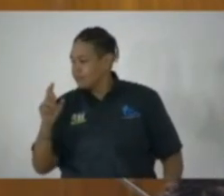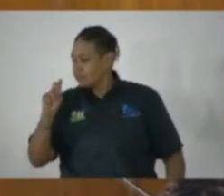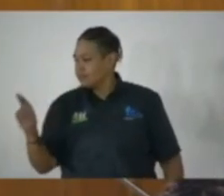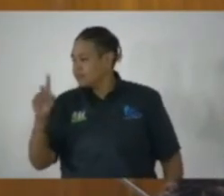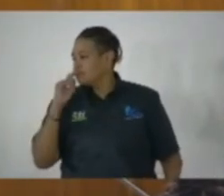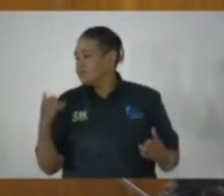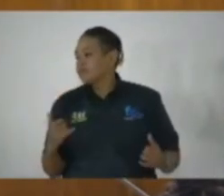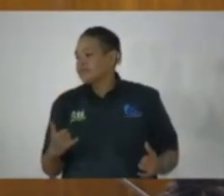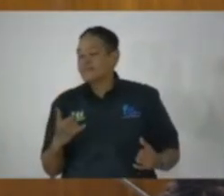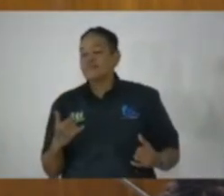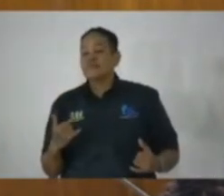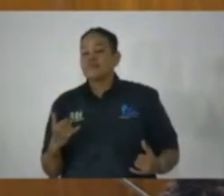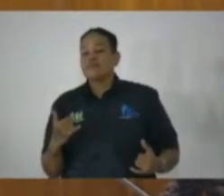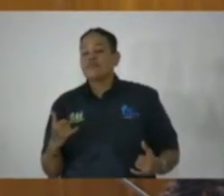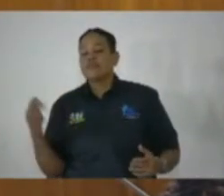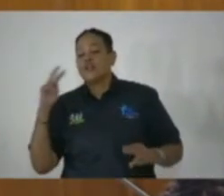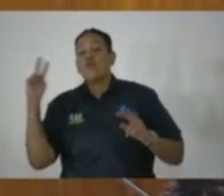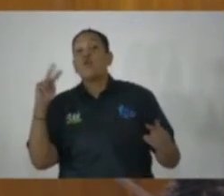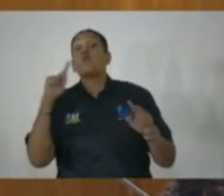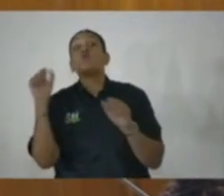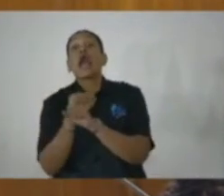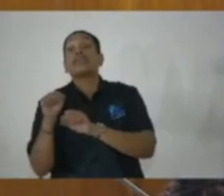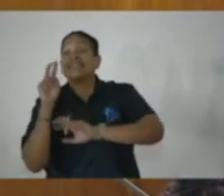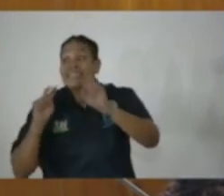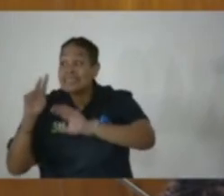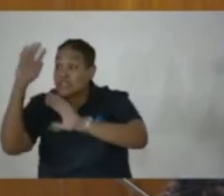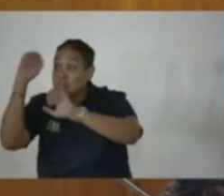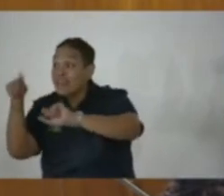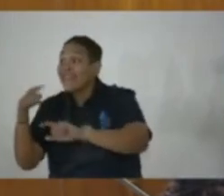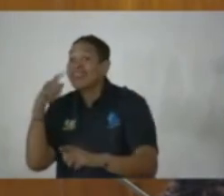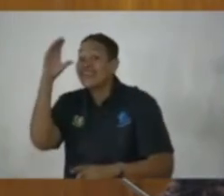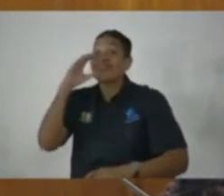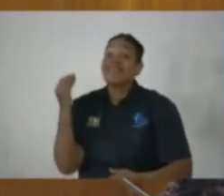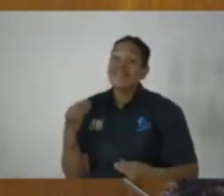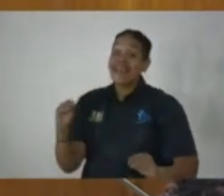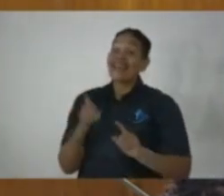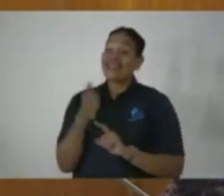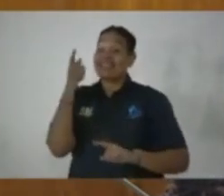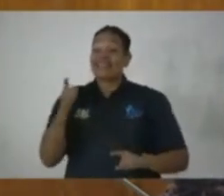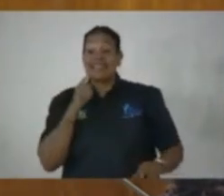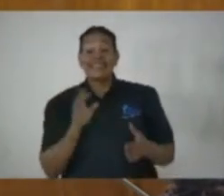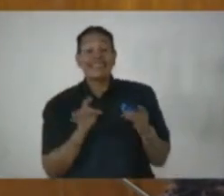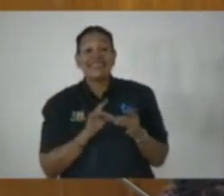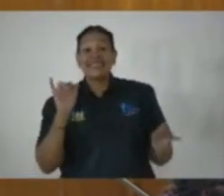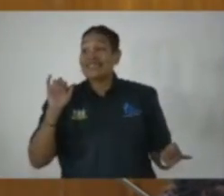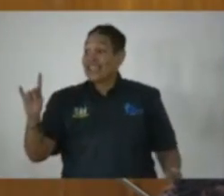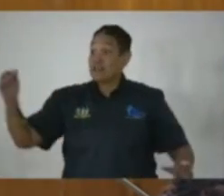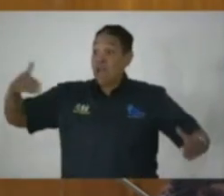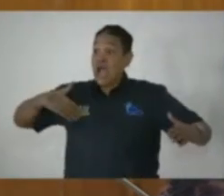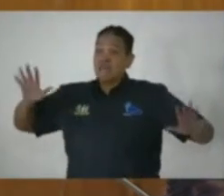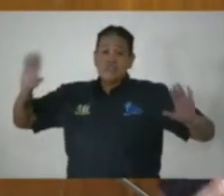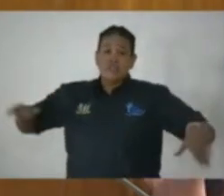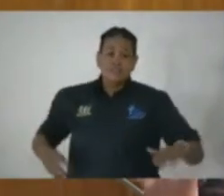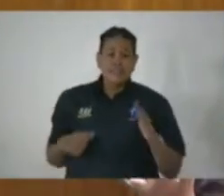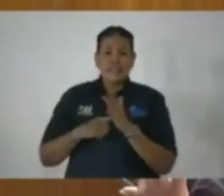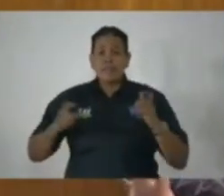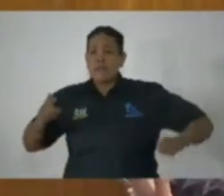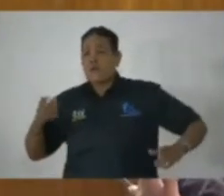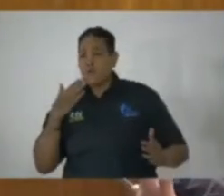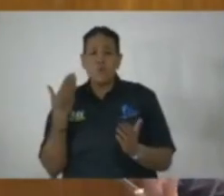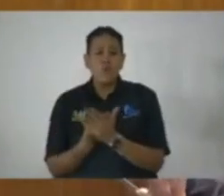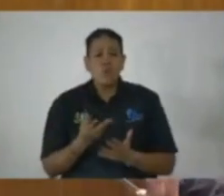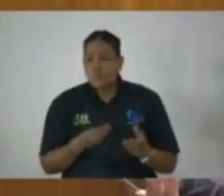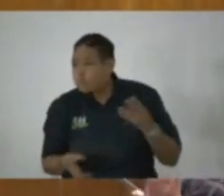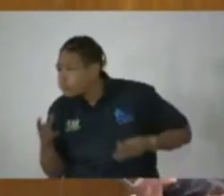let us look at the realities. Mr. President, they seek to sell this argument that the JLP are the great debt managers